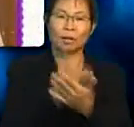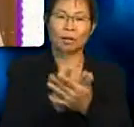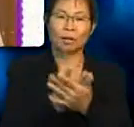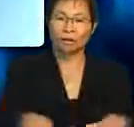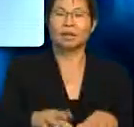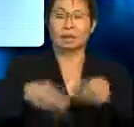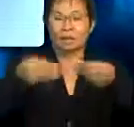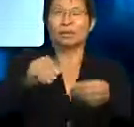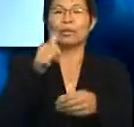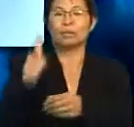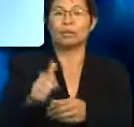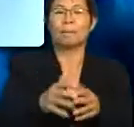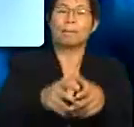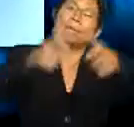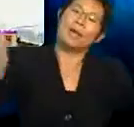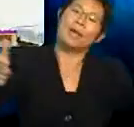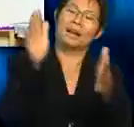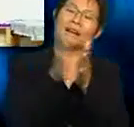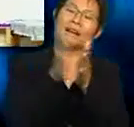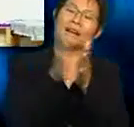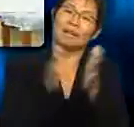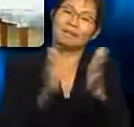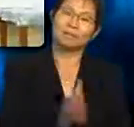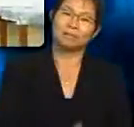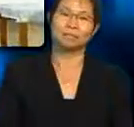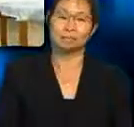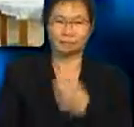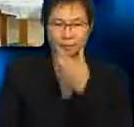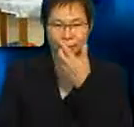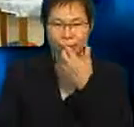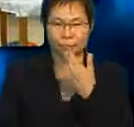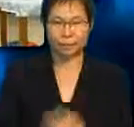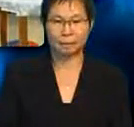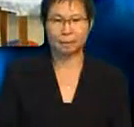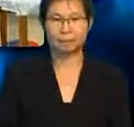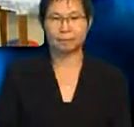well done. Give yourselves a big clap.